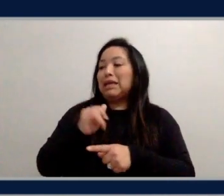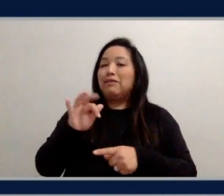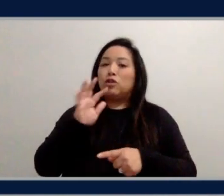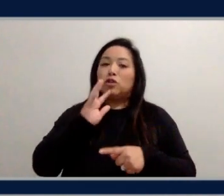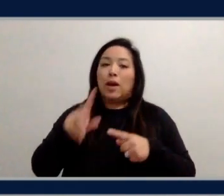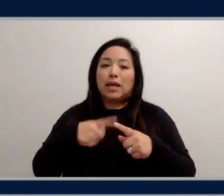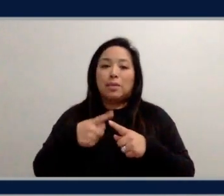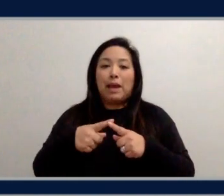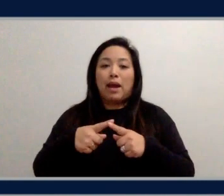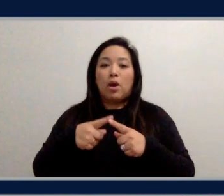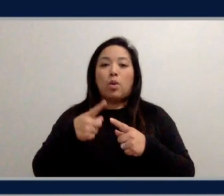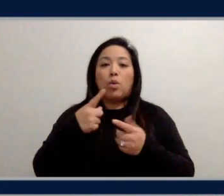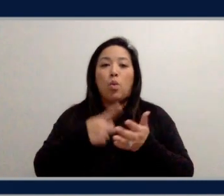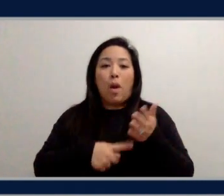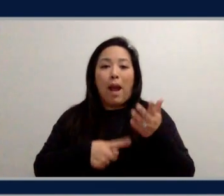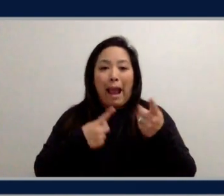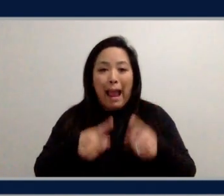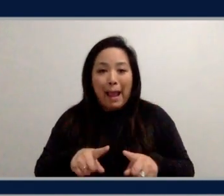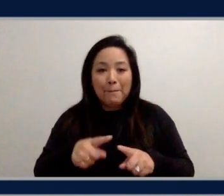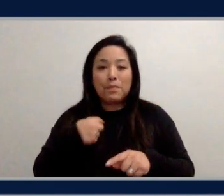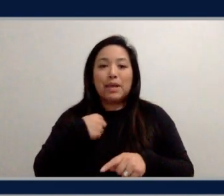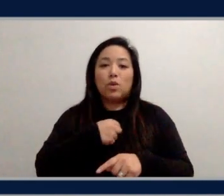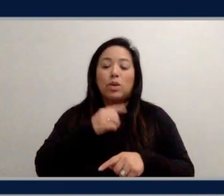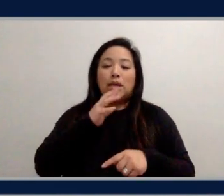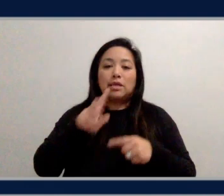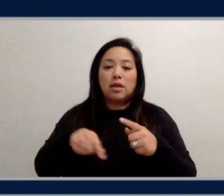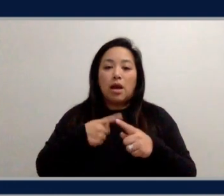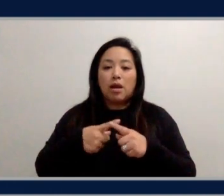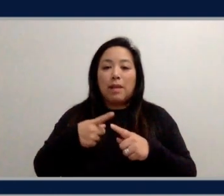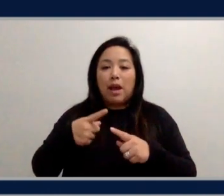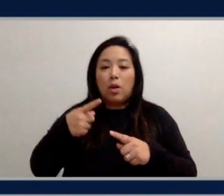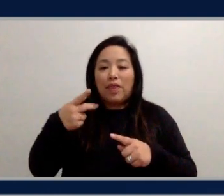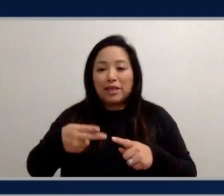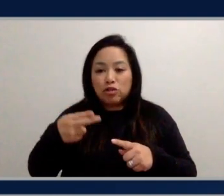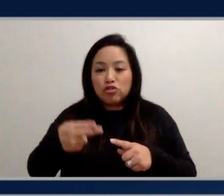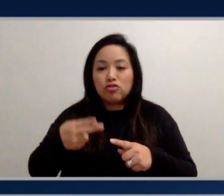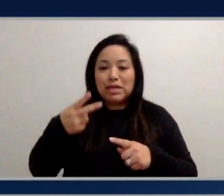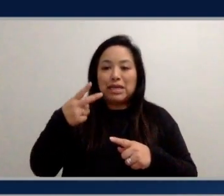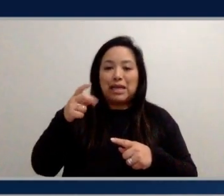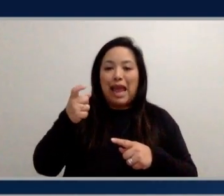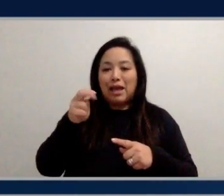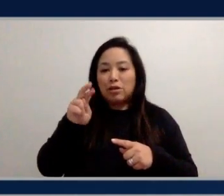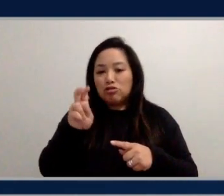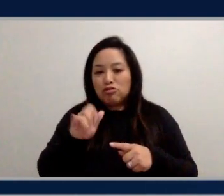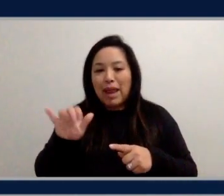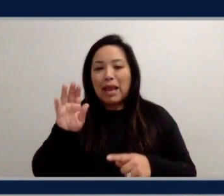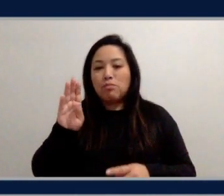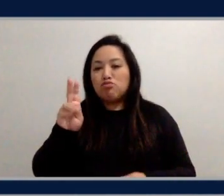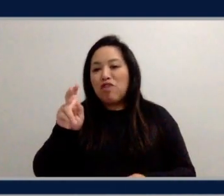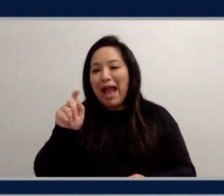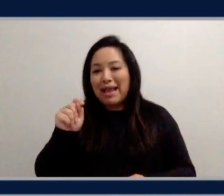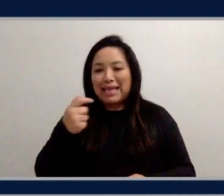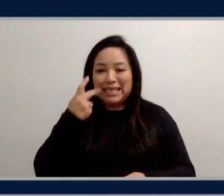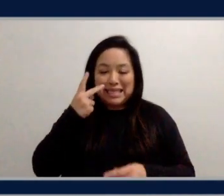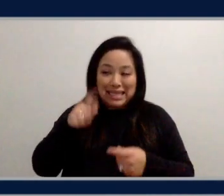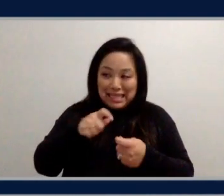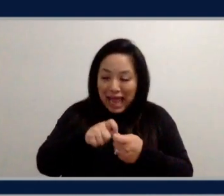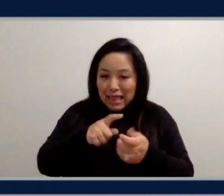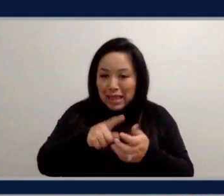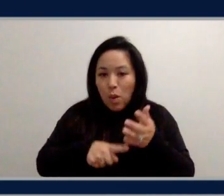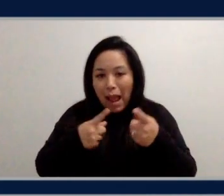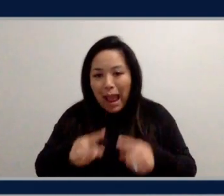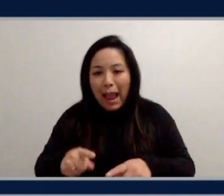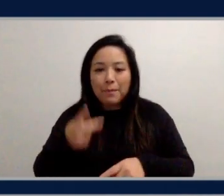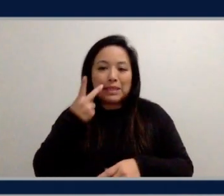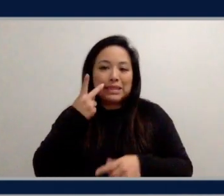that happened. We can see the S3 bucket, exactly which one, what was the exfiltration, what was the signal that was associated